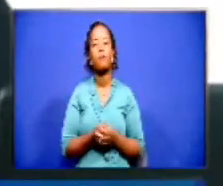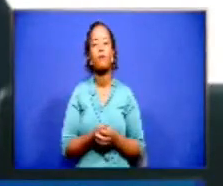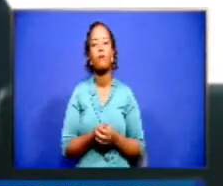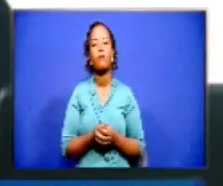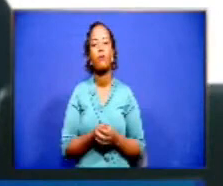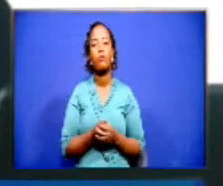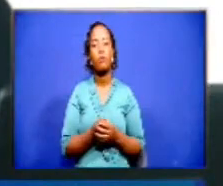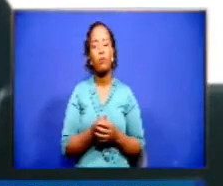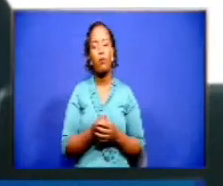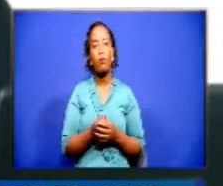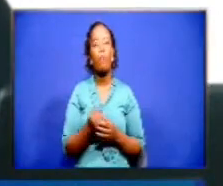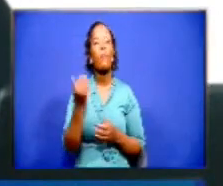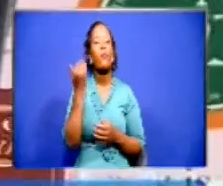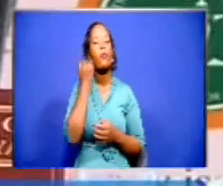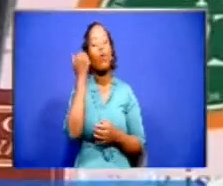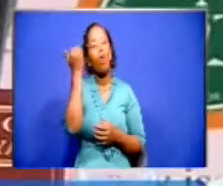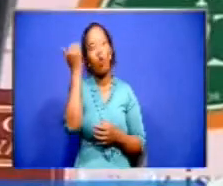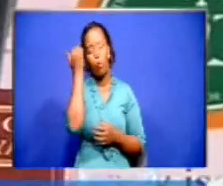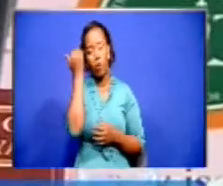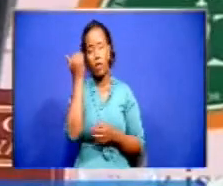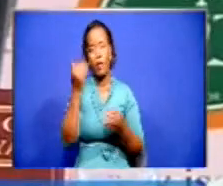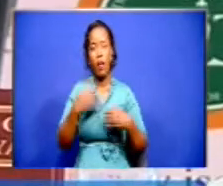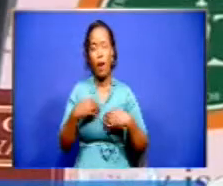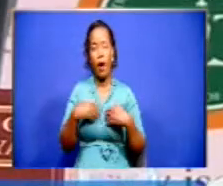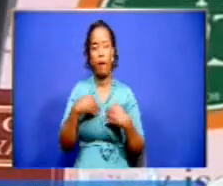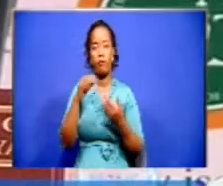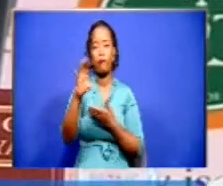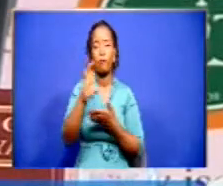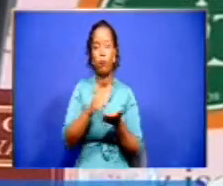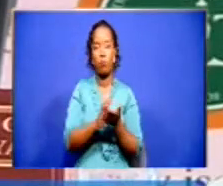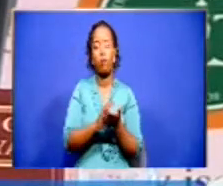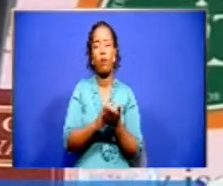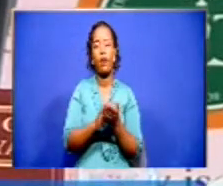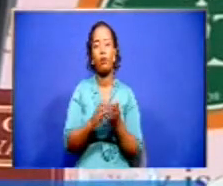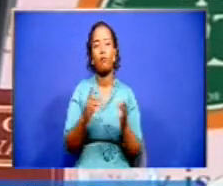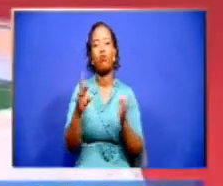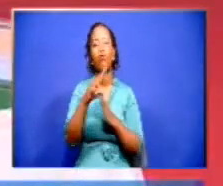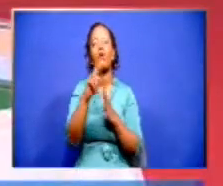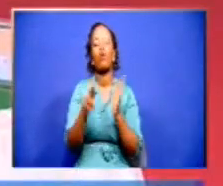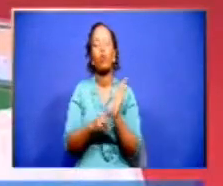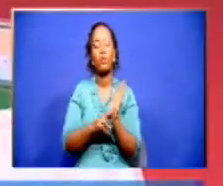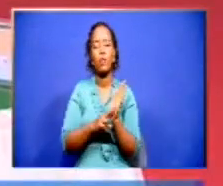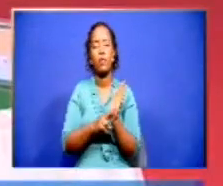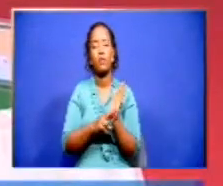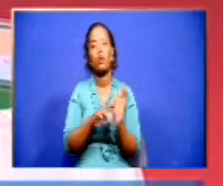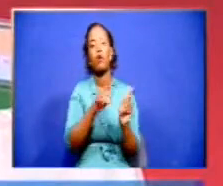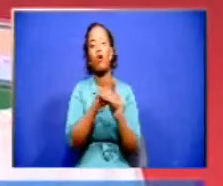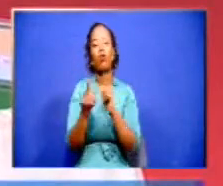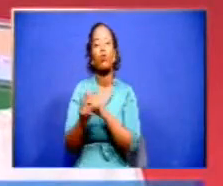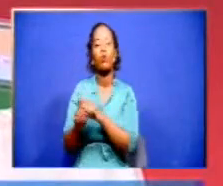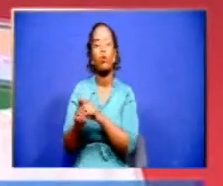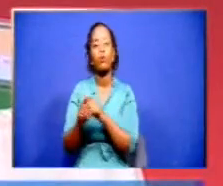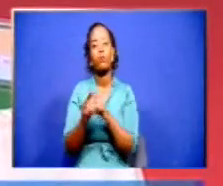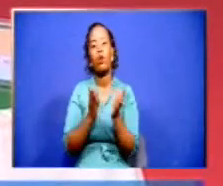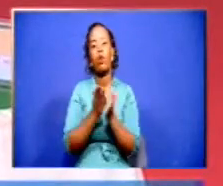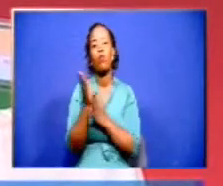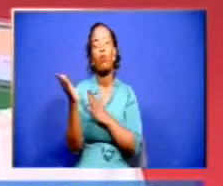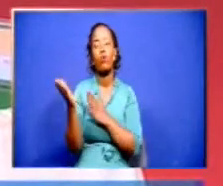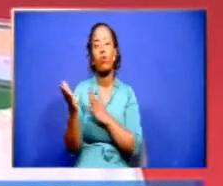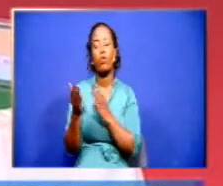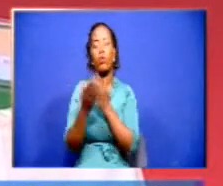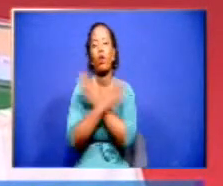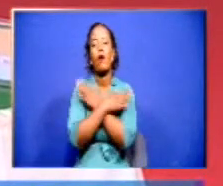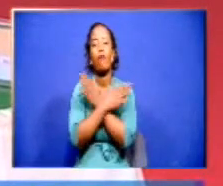The court has set out a precedent to the extent which